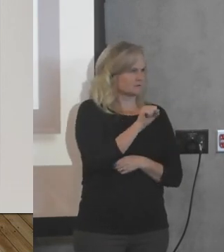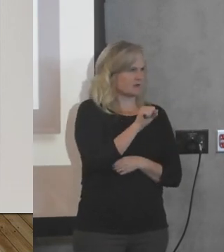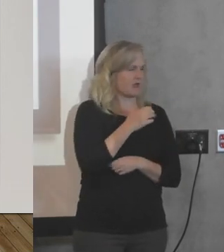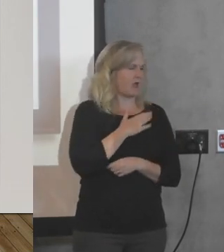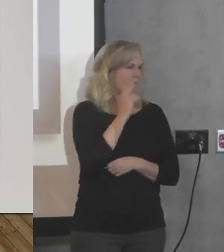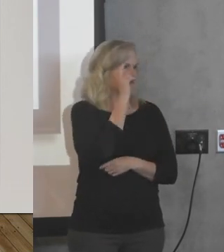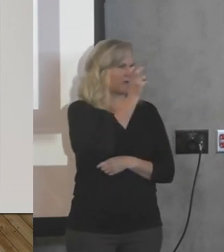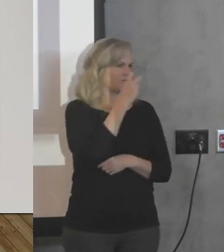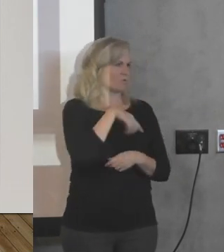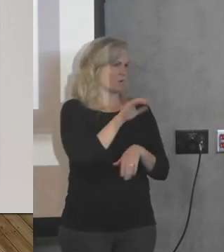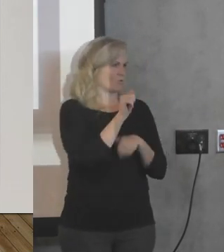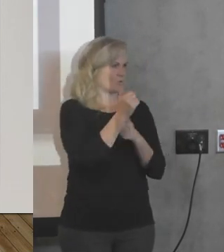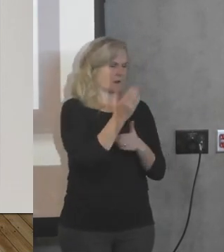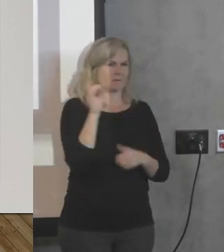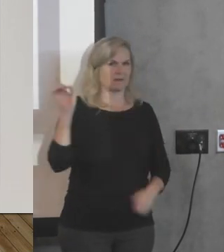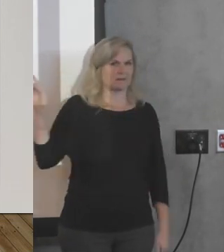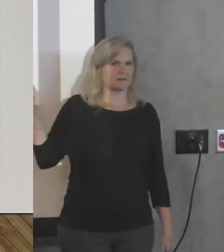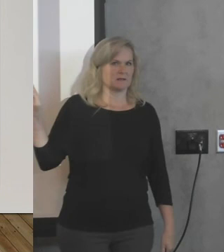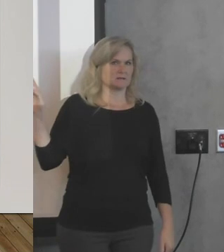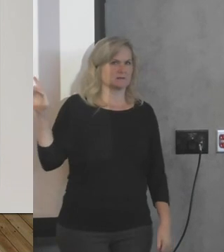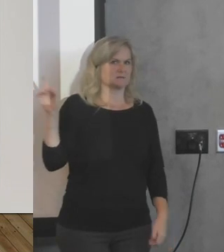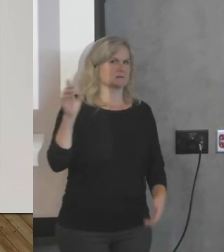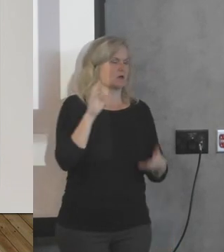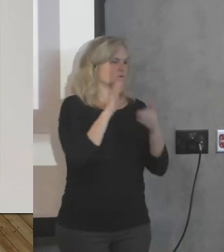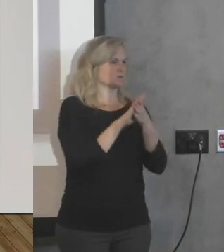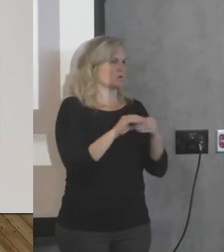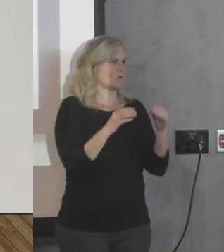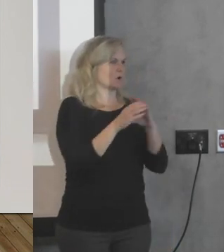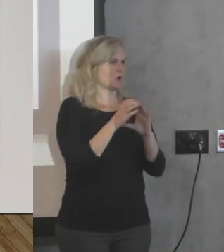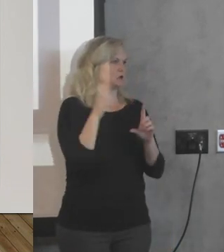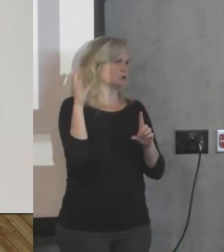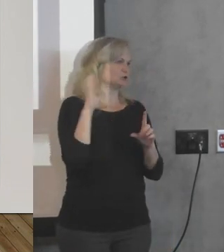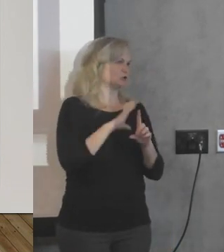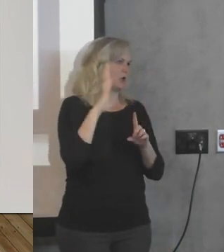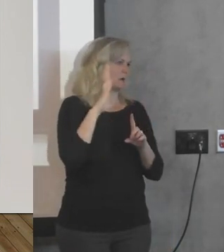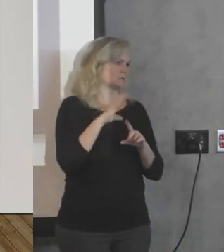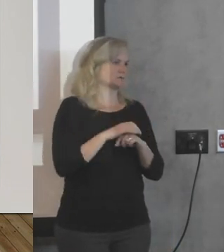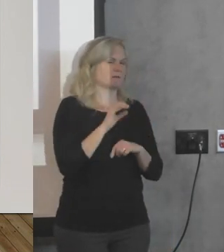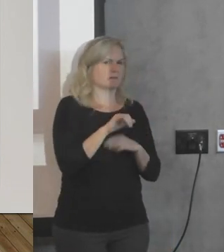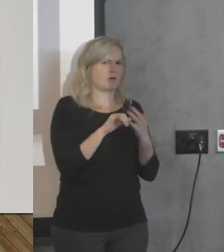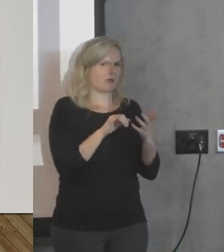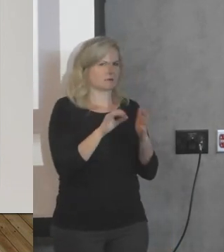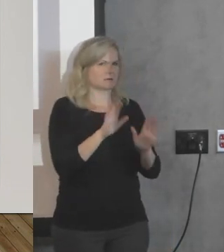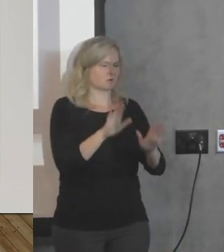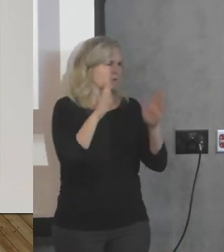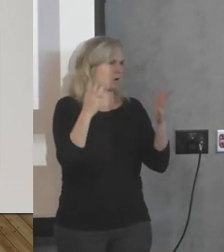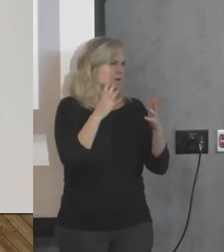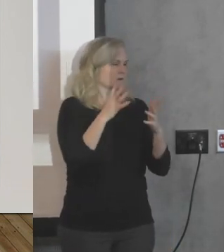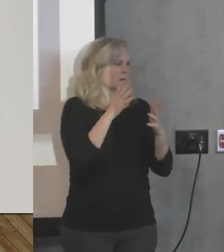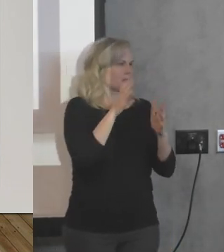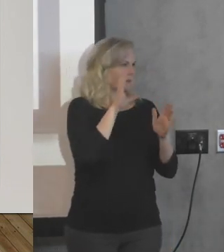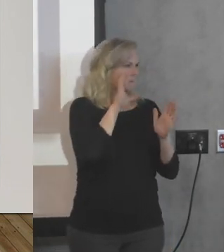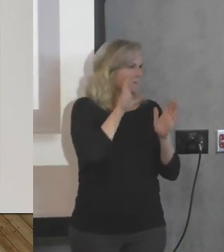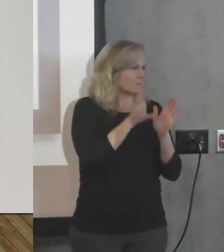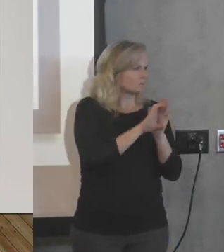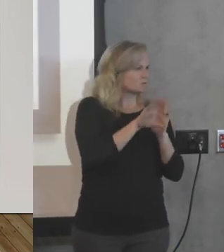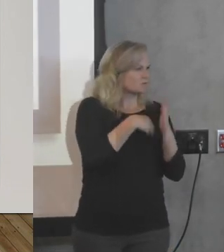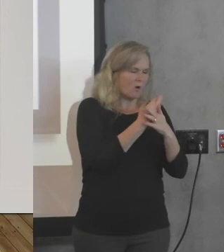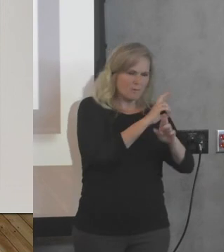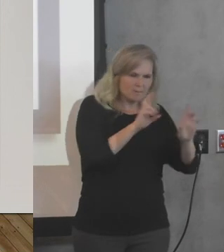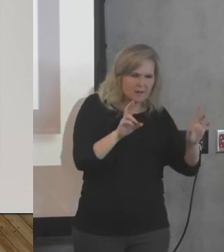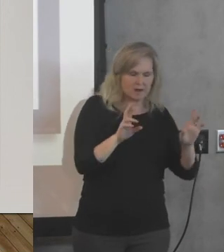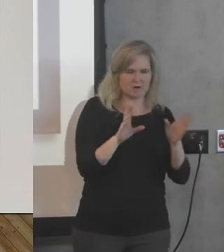that we recommend is Story Champs. The great thing about Story Champs is all the pictures come prepared, the stories